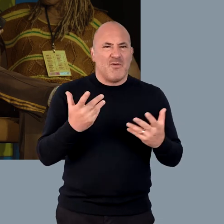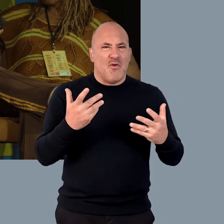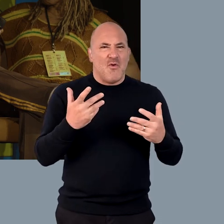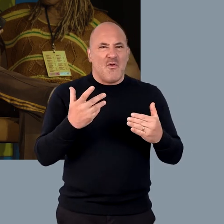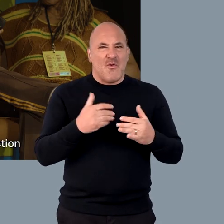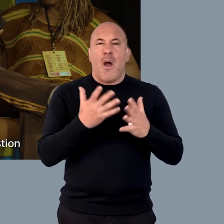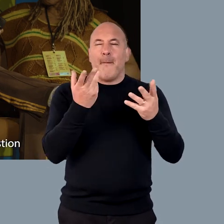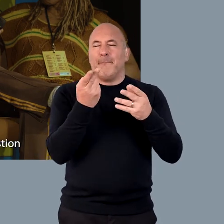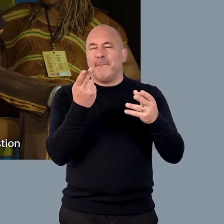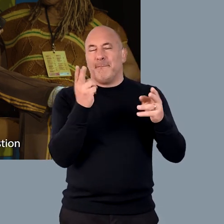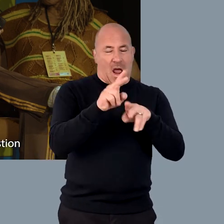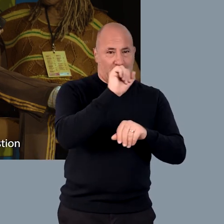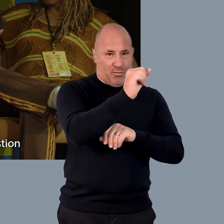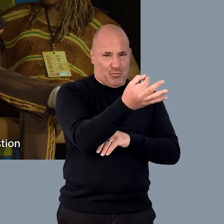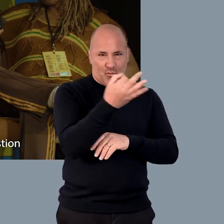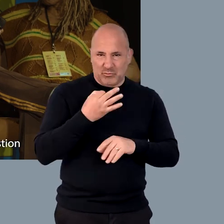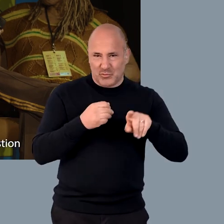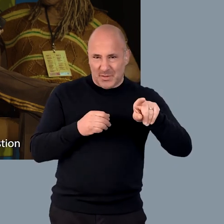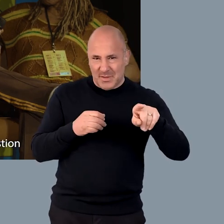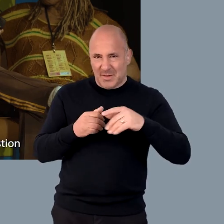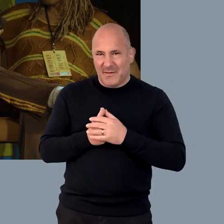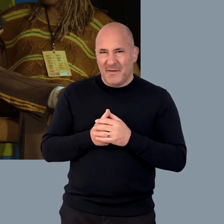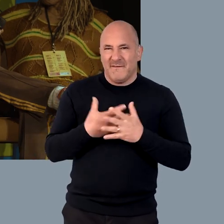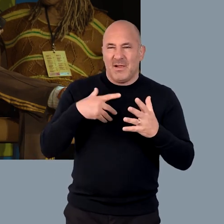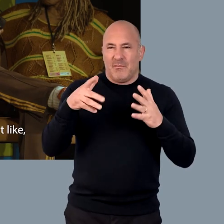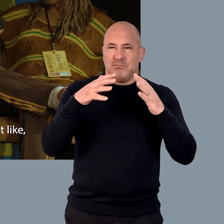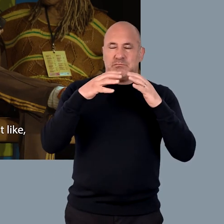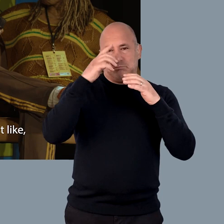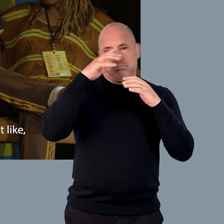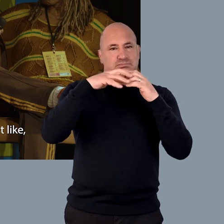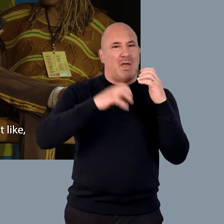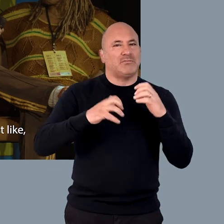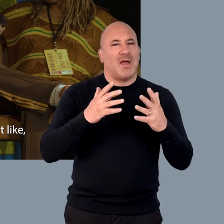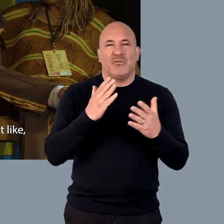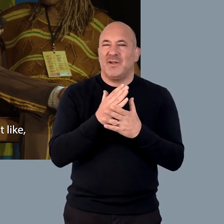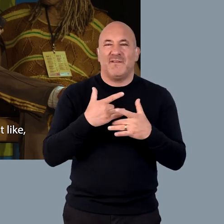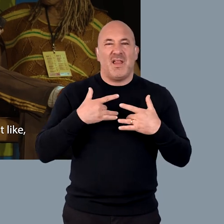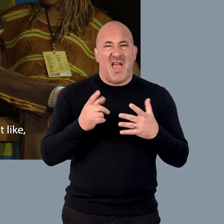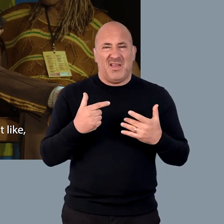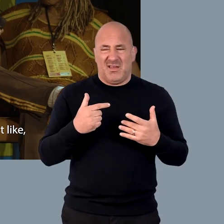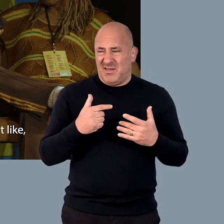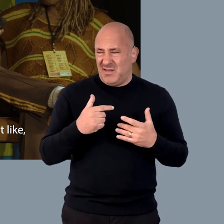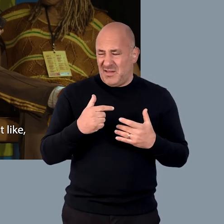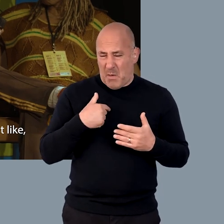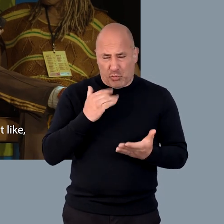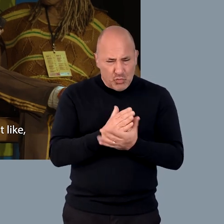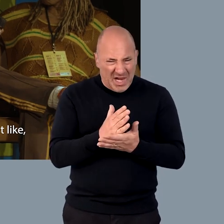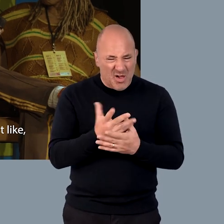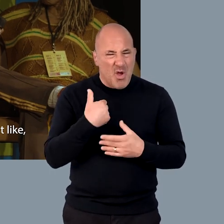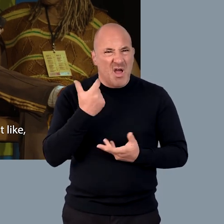that but yeah, absolutely I had a Coming back to your to your question. Uh, yeah, but I think I break down and just back feeling just